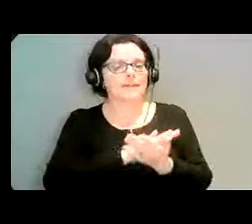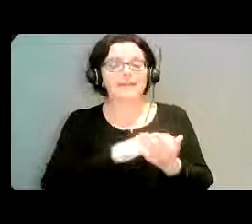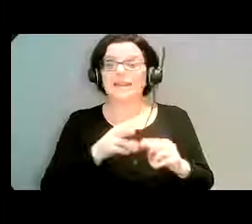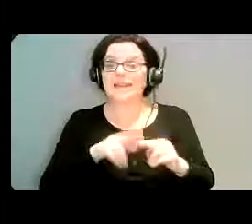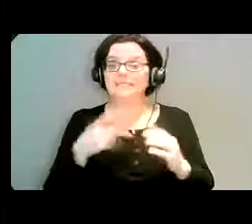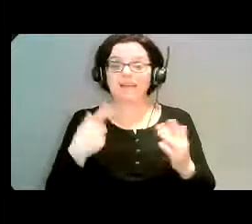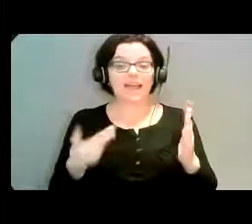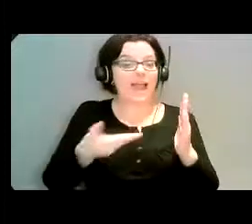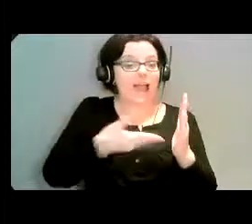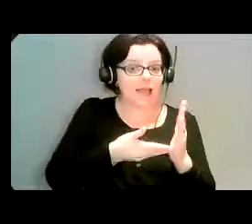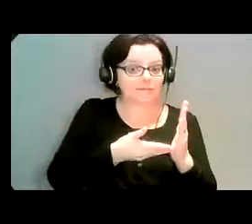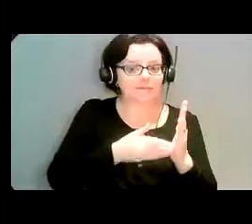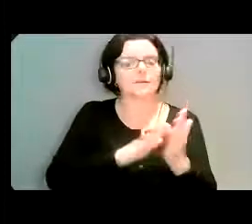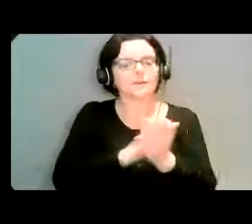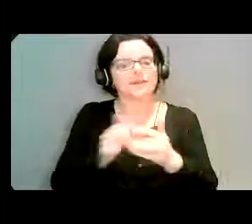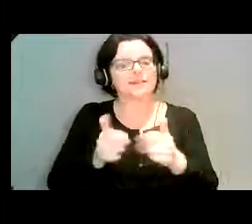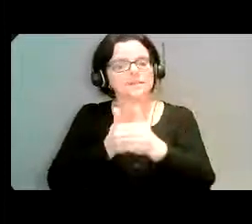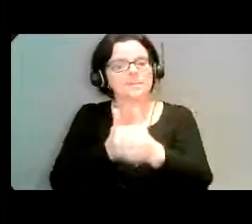support package.